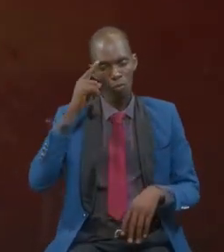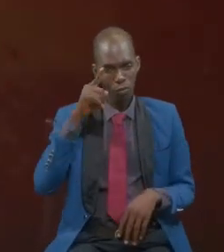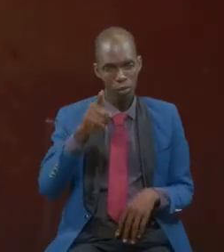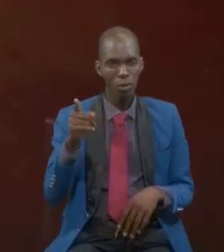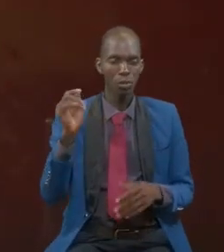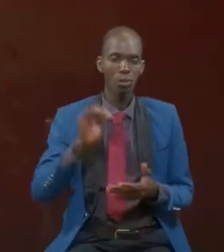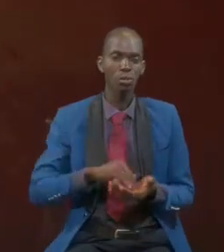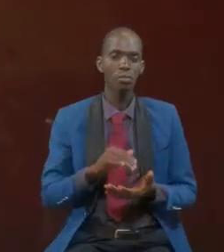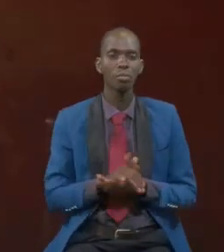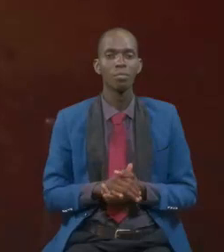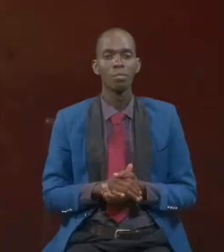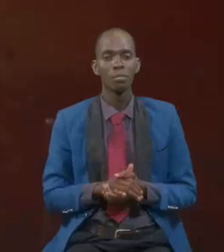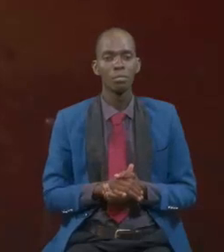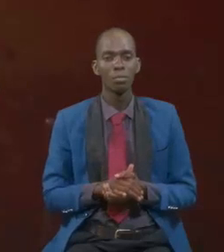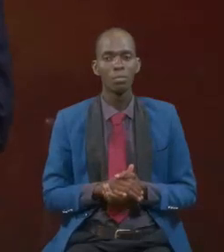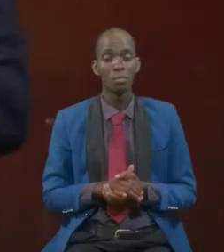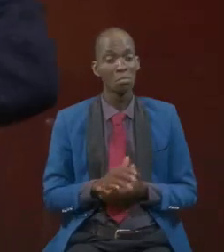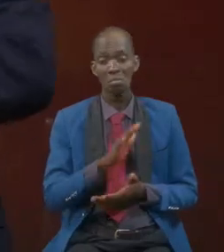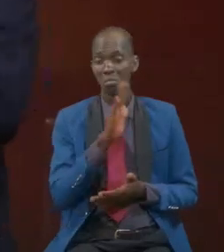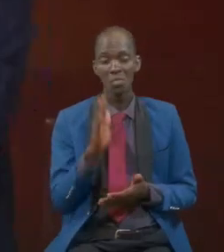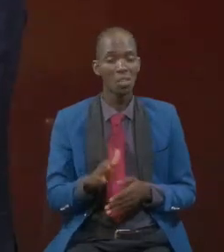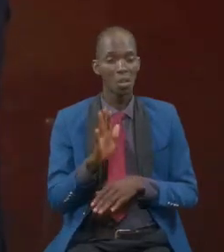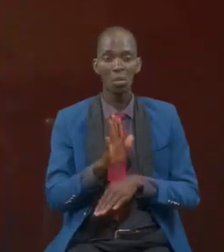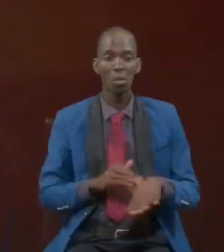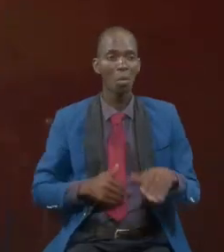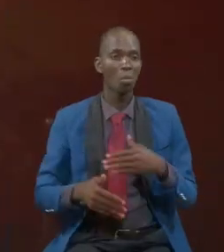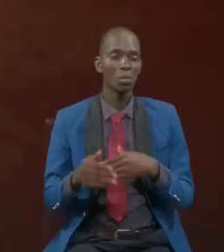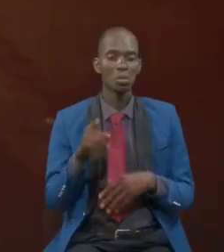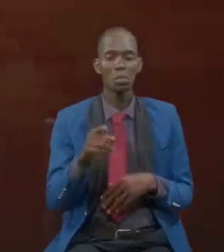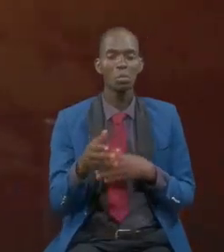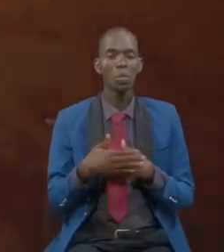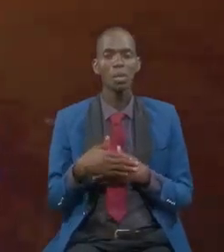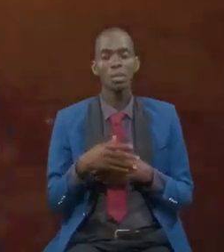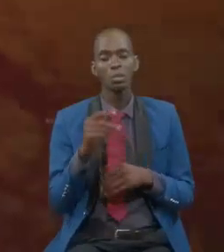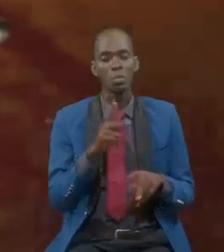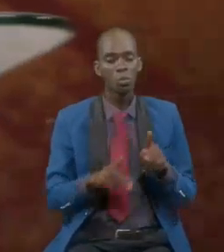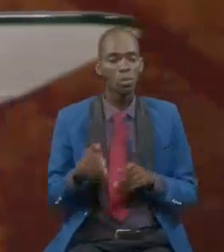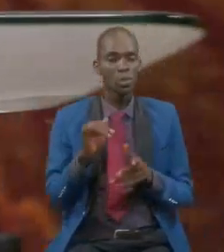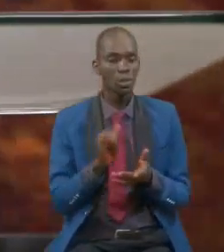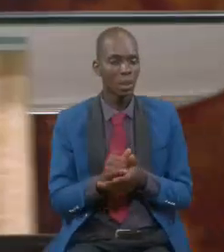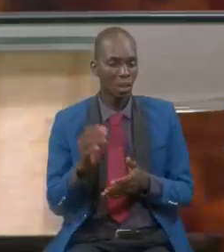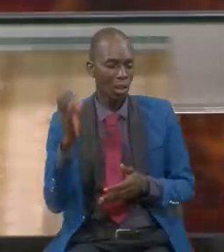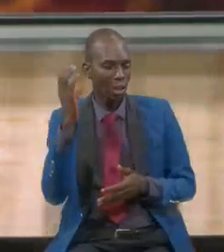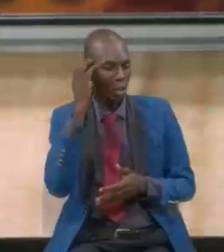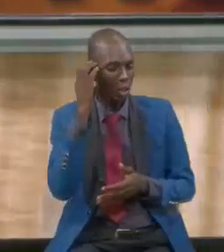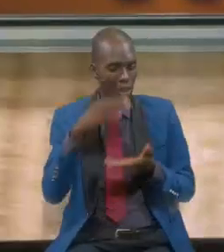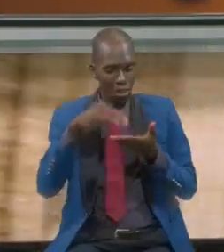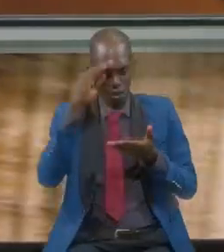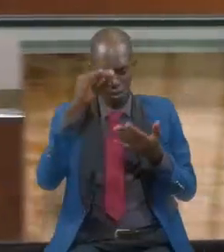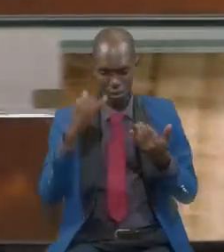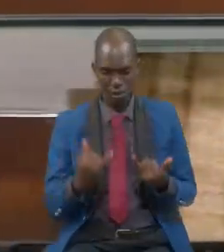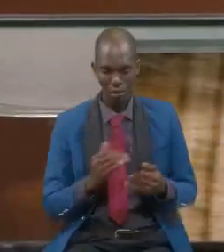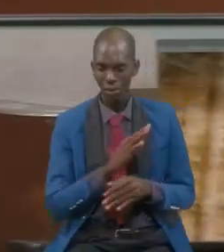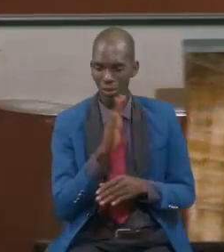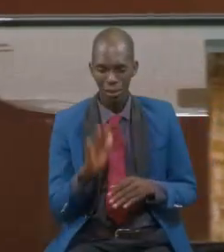call for theee he never called the people who here they don't take action and they